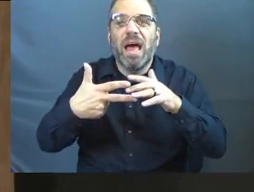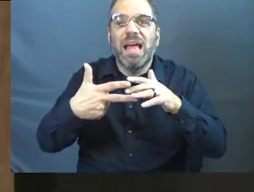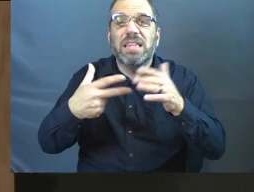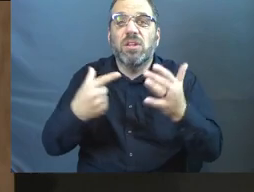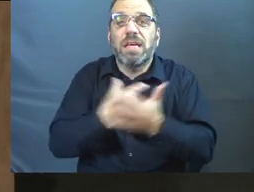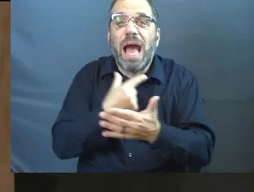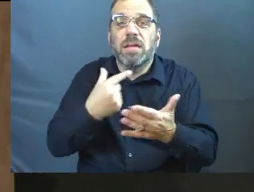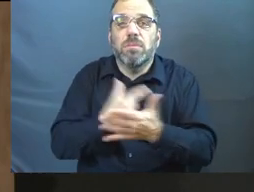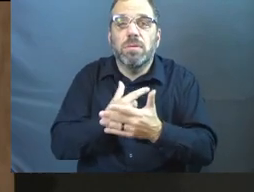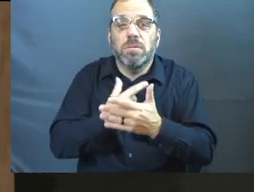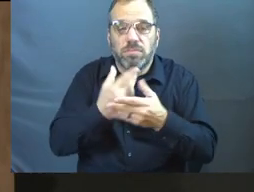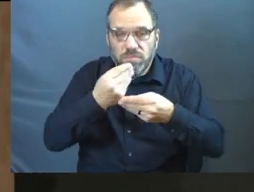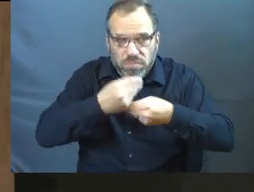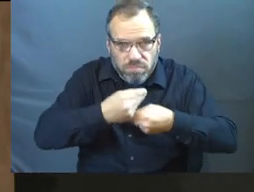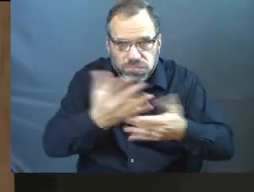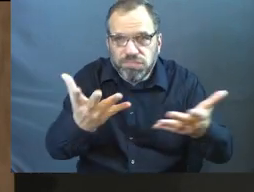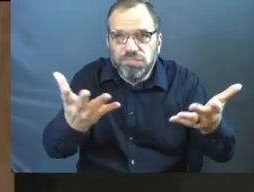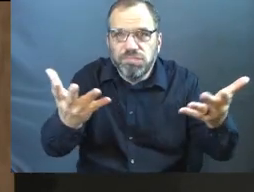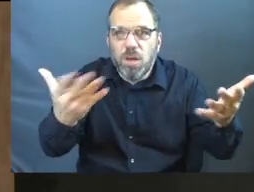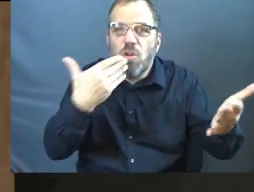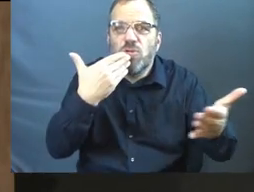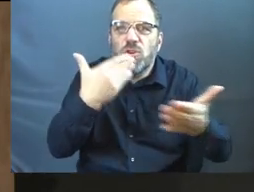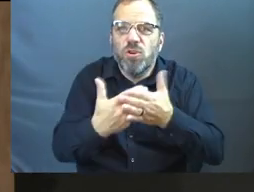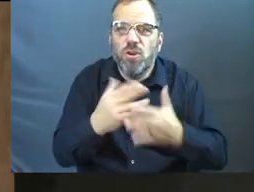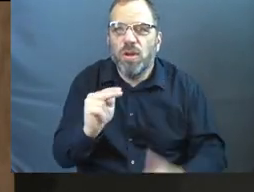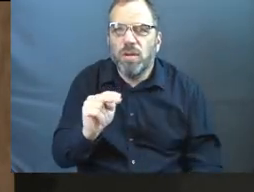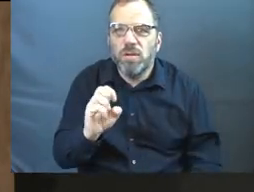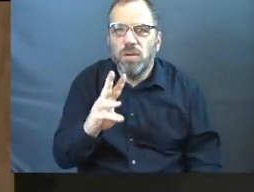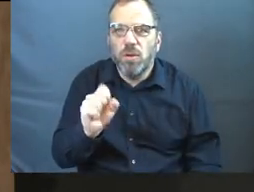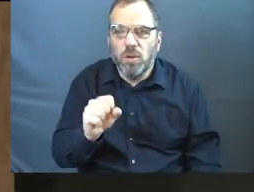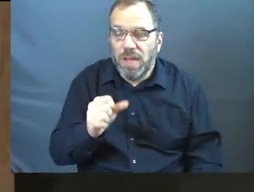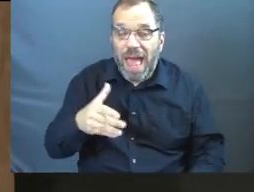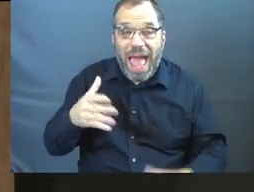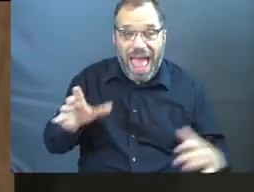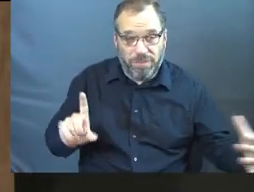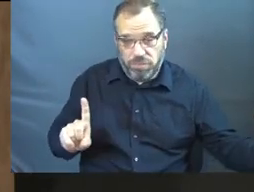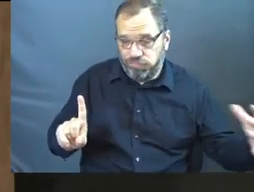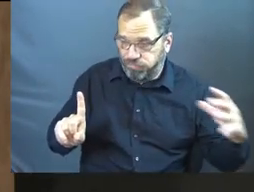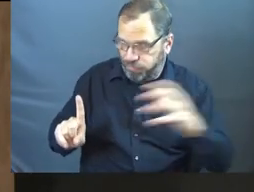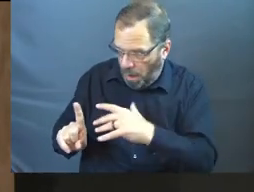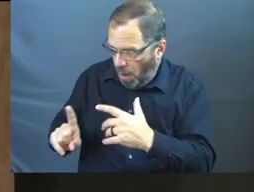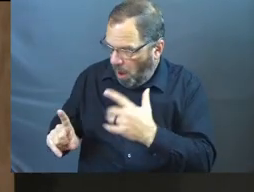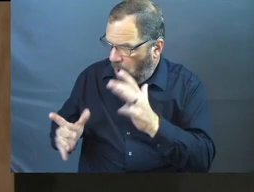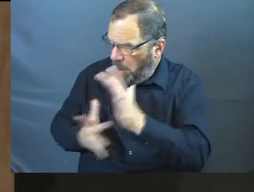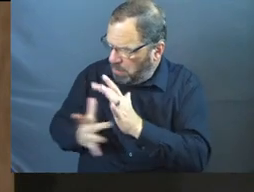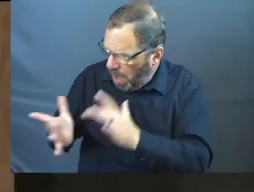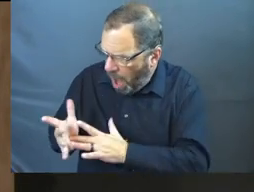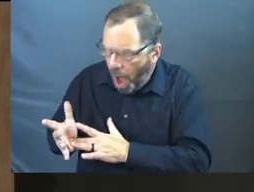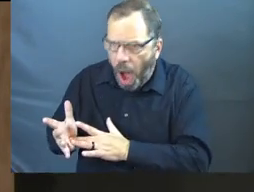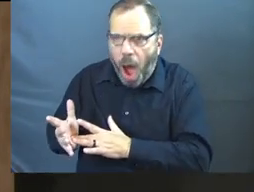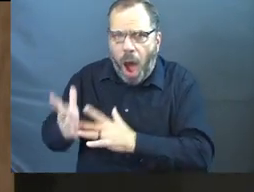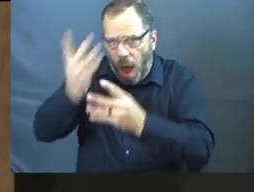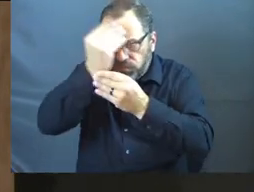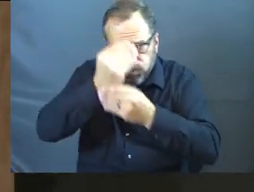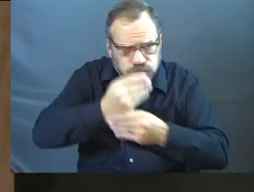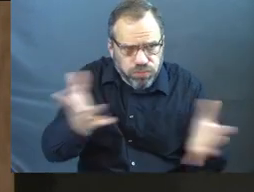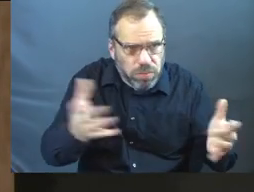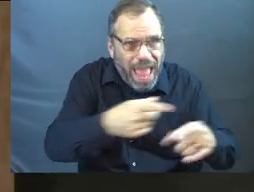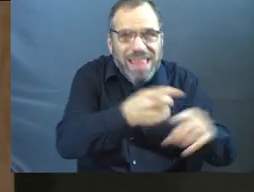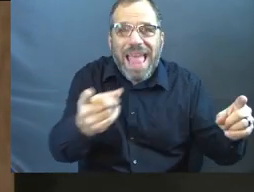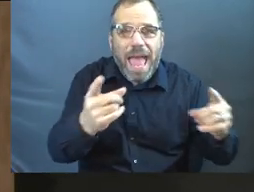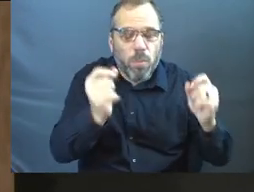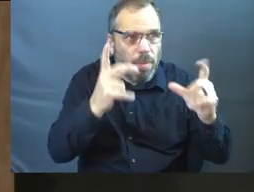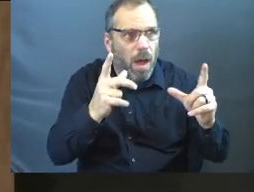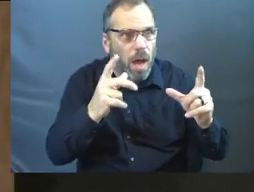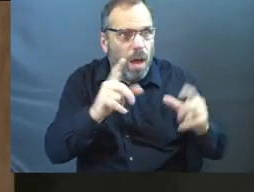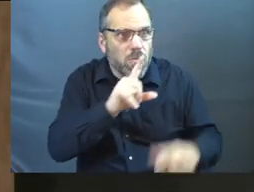spread the good news. It says that after they had seen Jesus, they went out telling everybody about what they just experienced, and the people were amazed. They